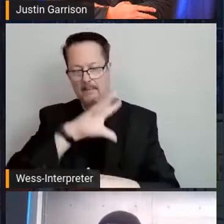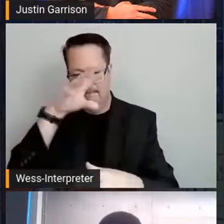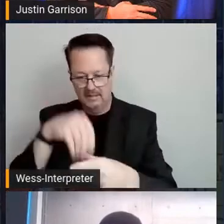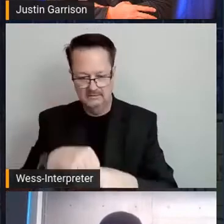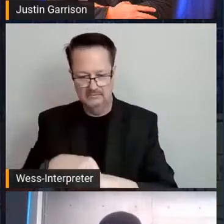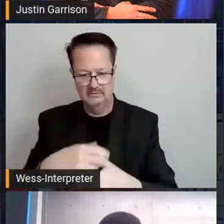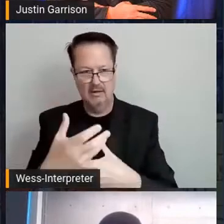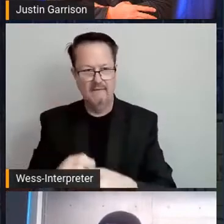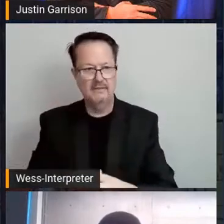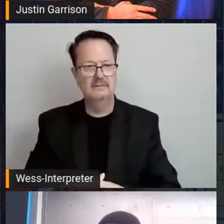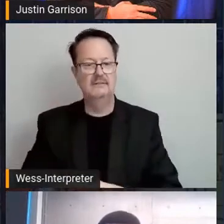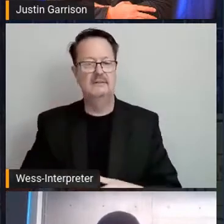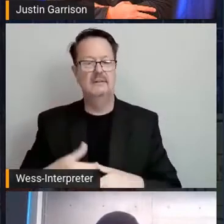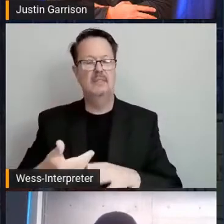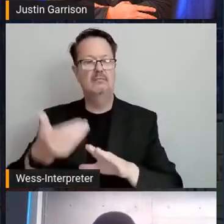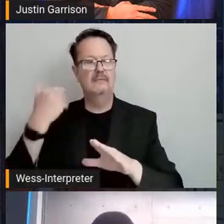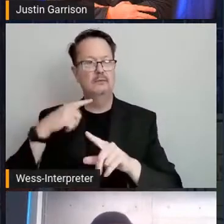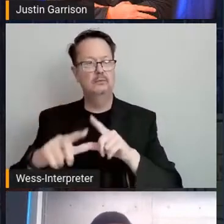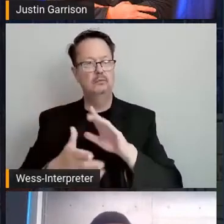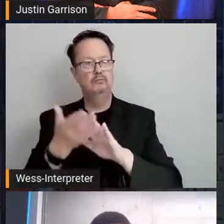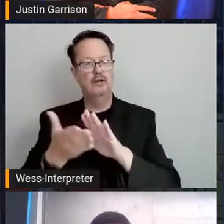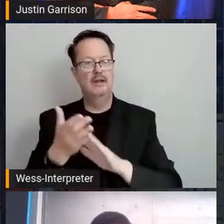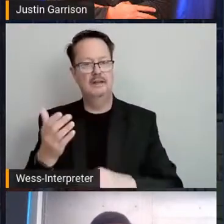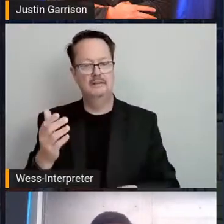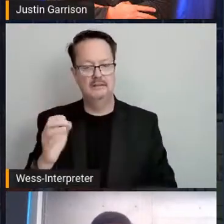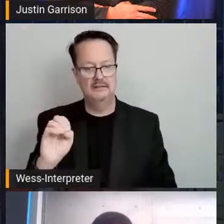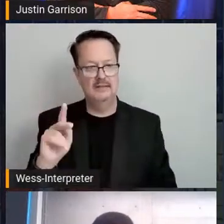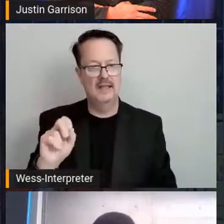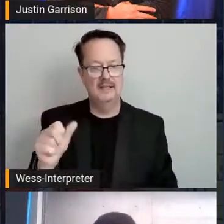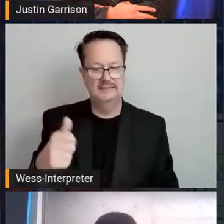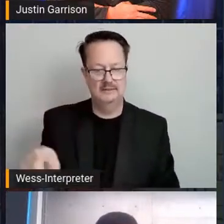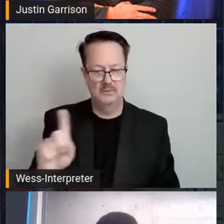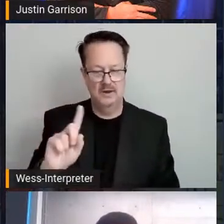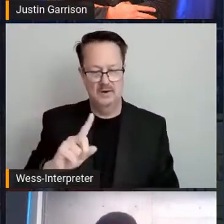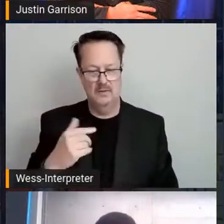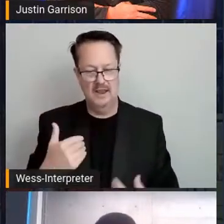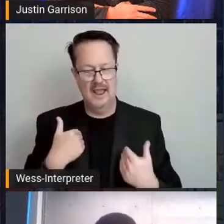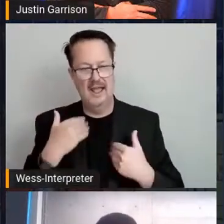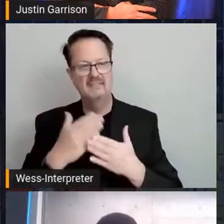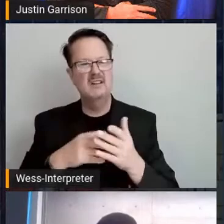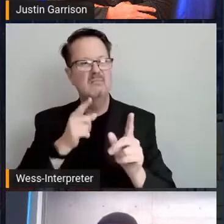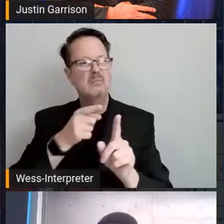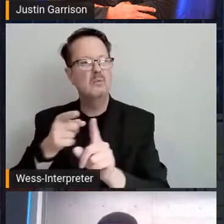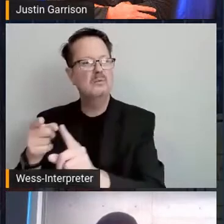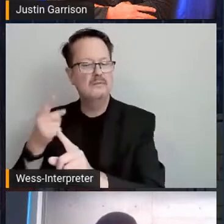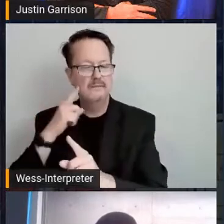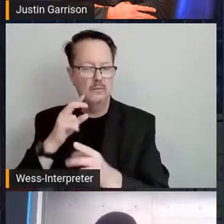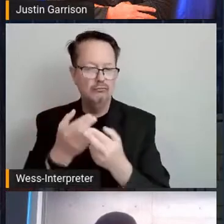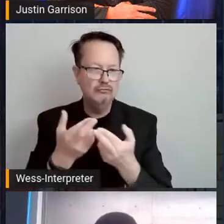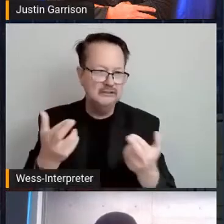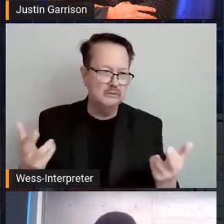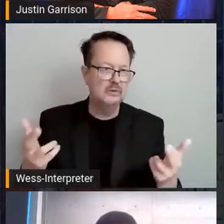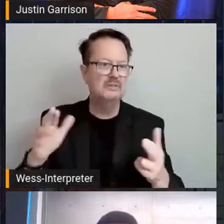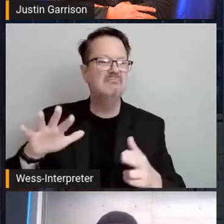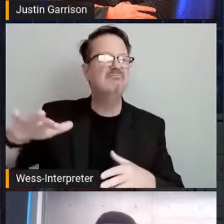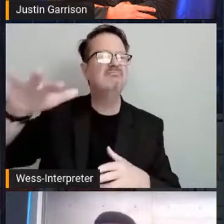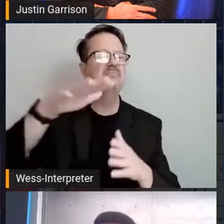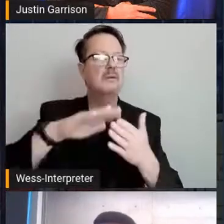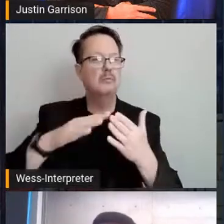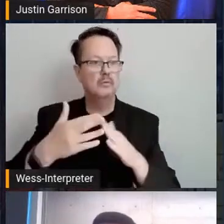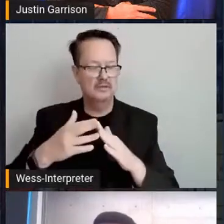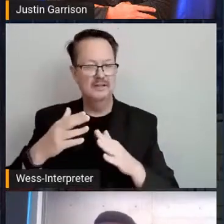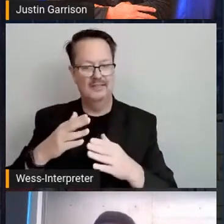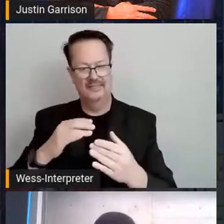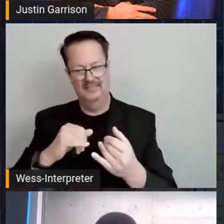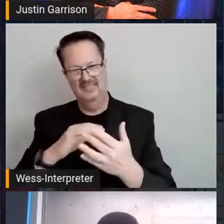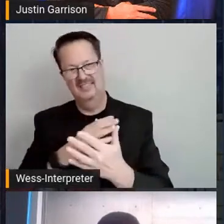the prerequisites that you need for running EKS Anywhere. And we'll have some pointers for resources and community towards the end. So